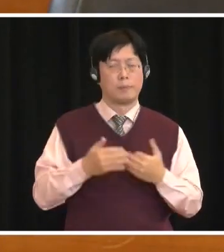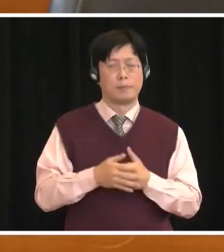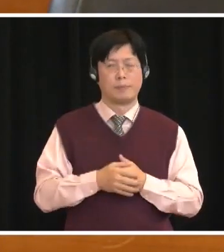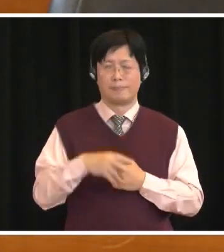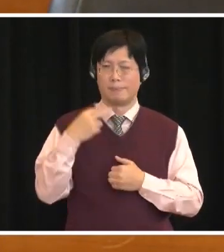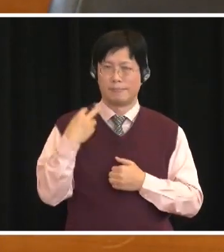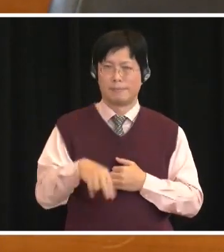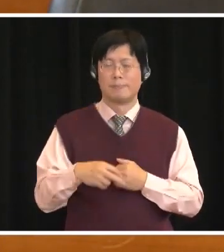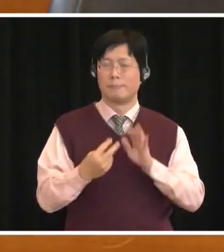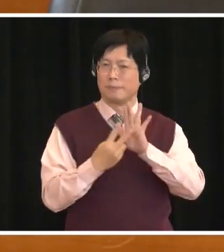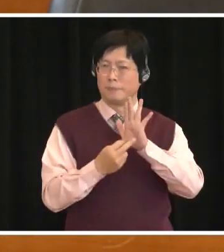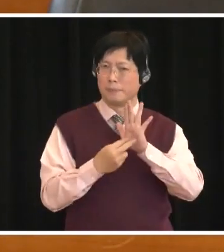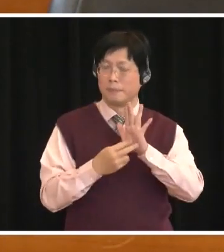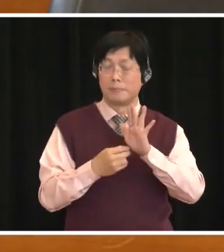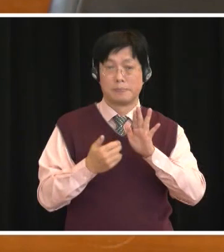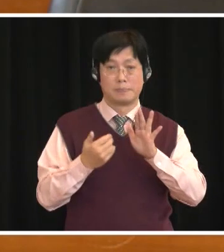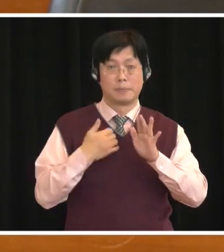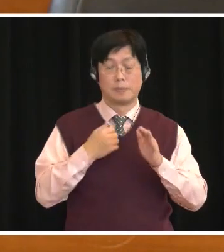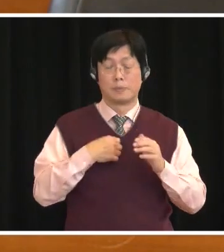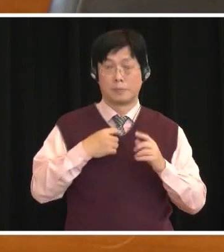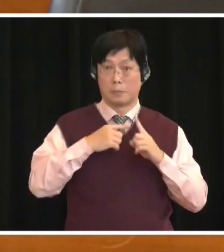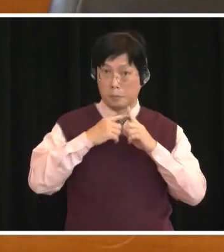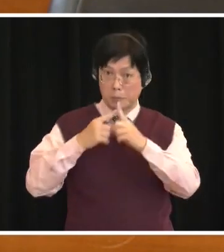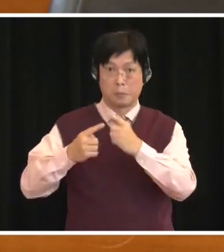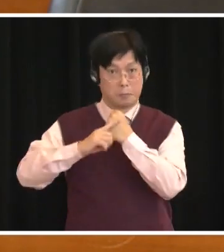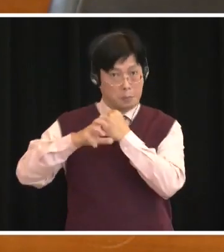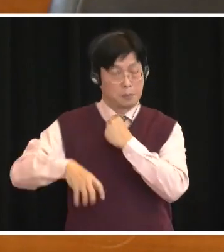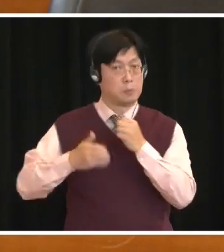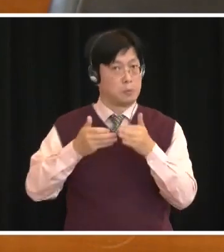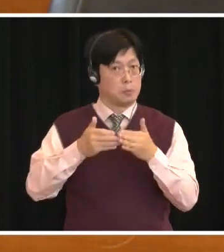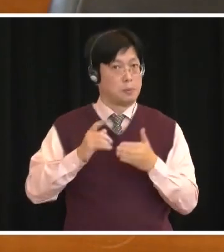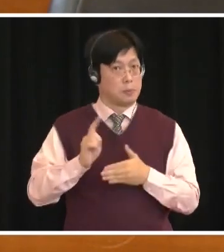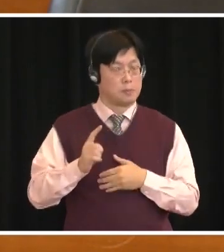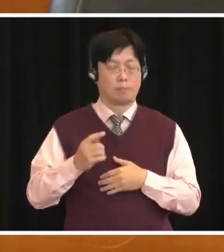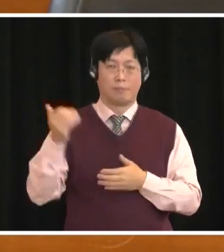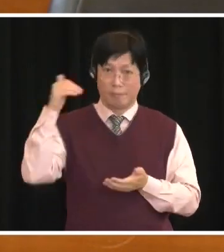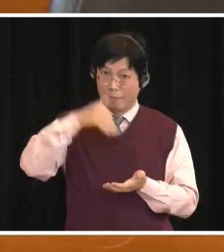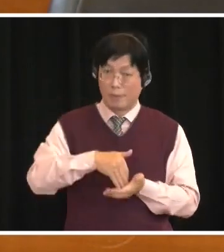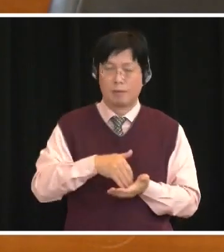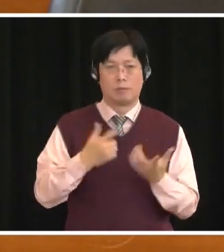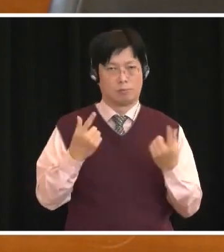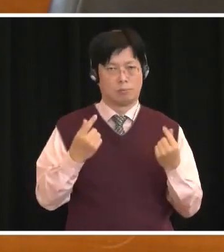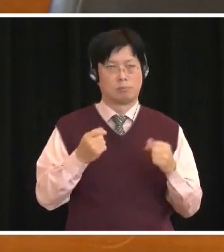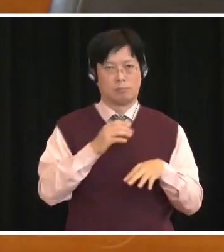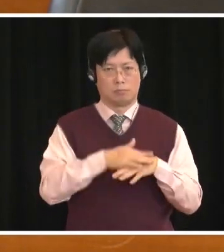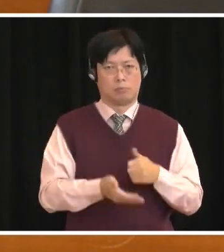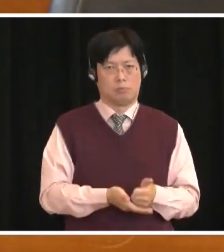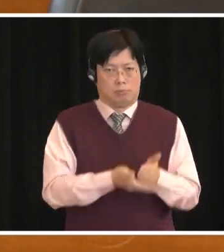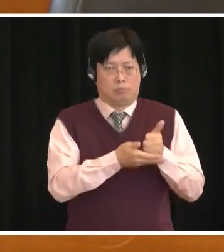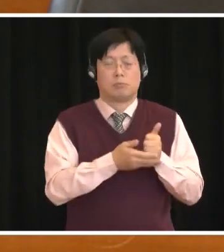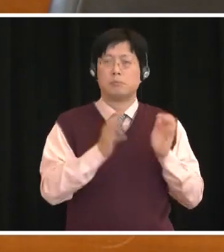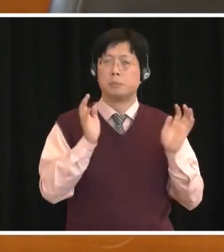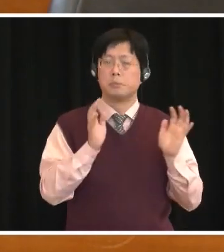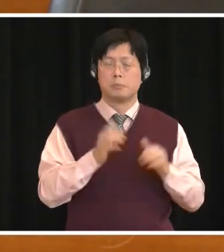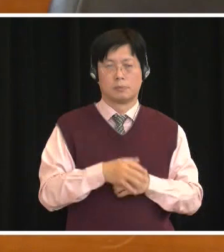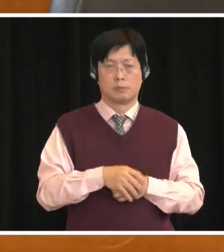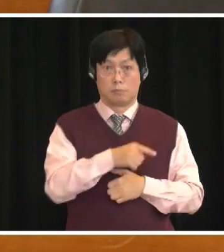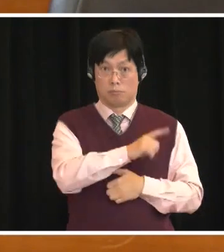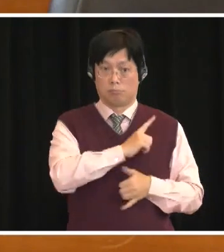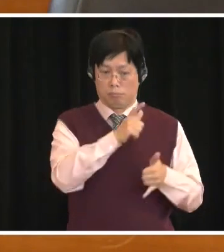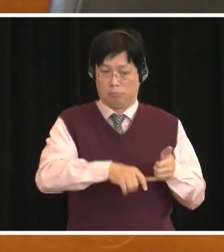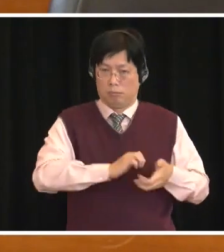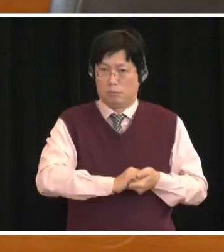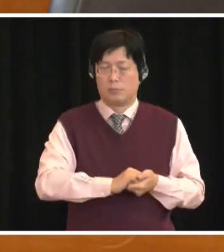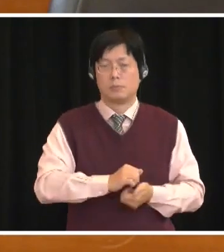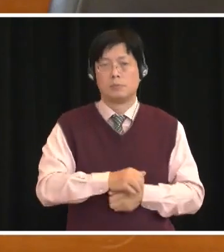The child will be fully informed of the situation. He will be aware how important